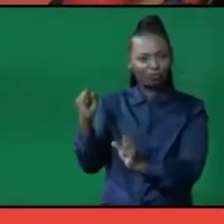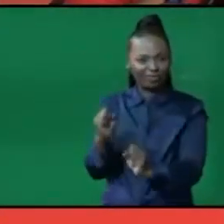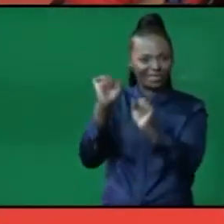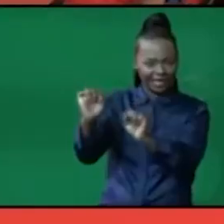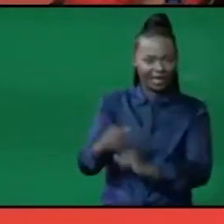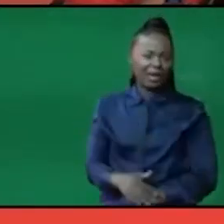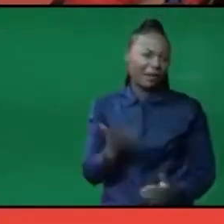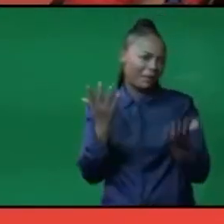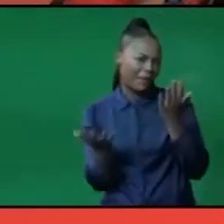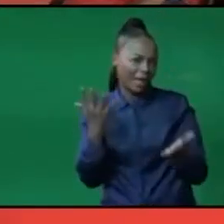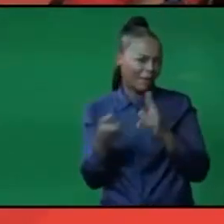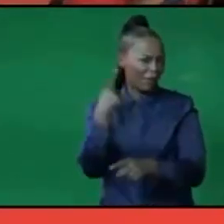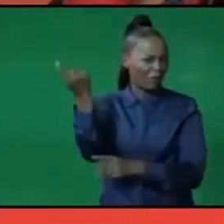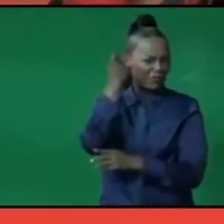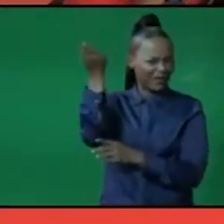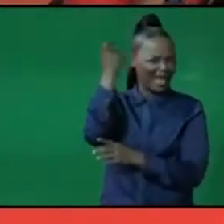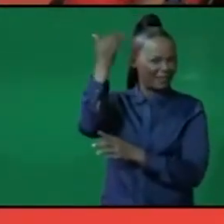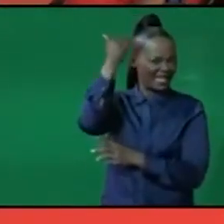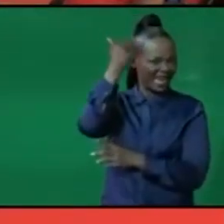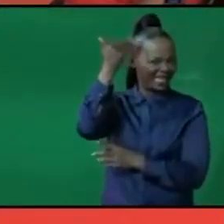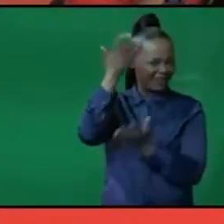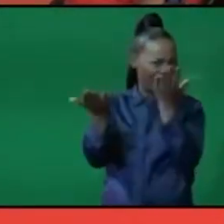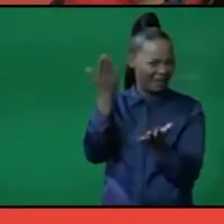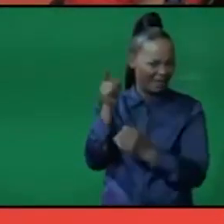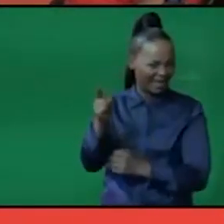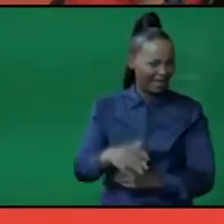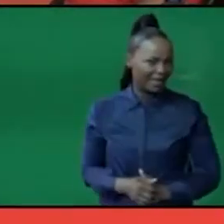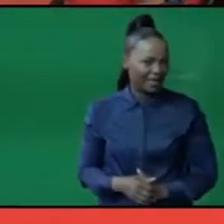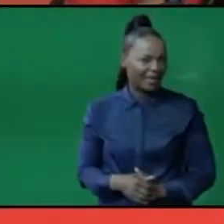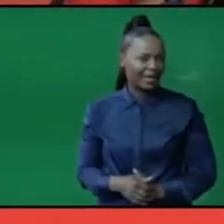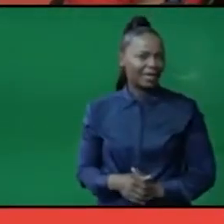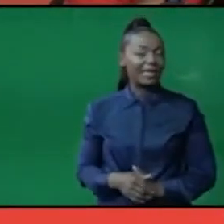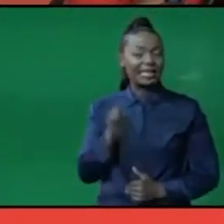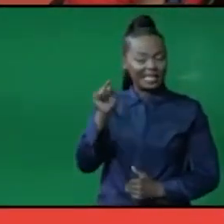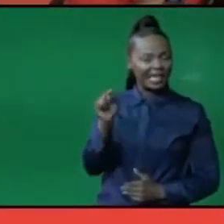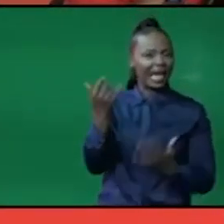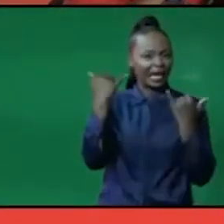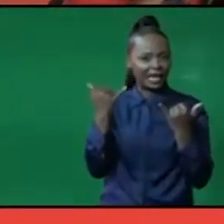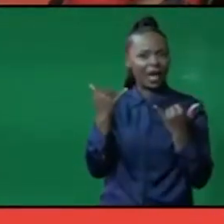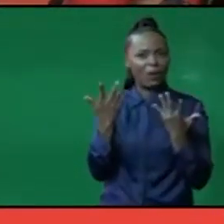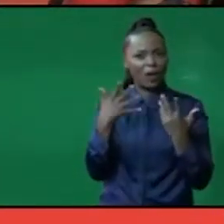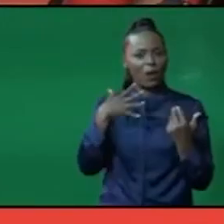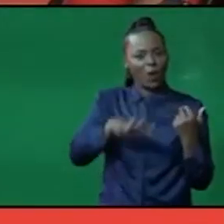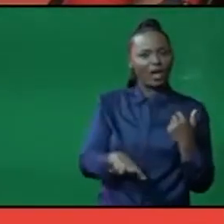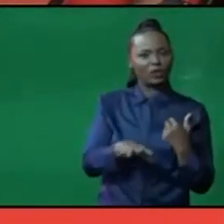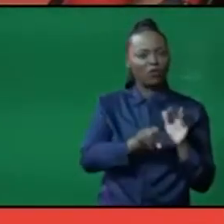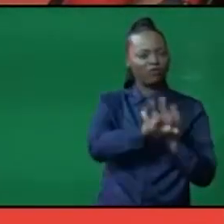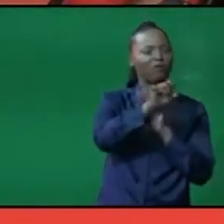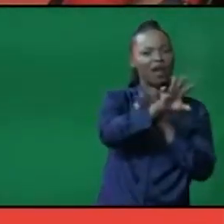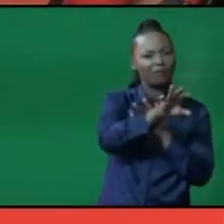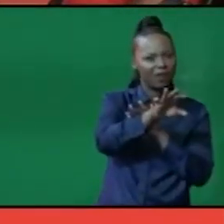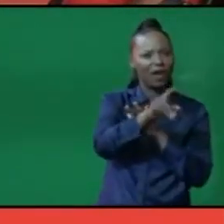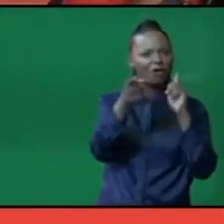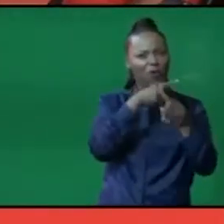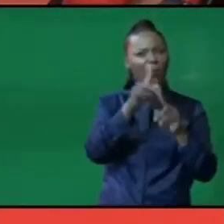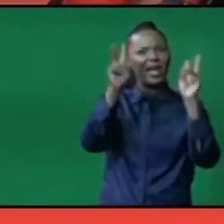Maybe it's a village mentality that works in degenerating a national station. The guy